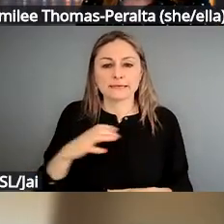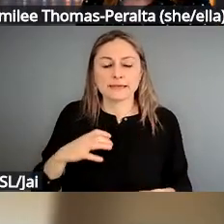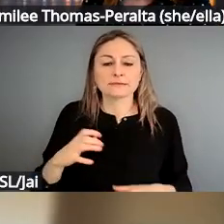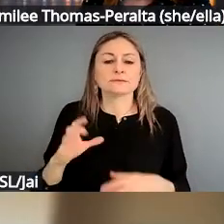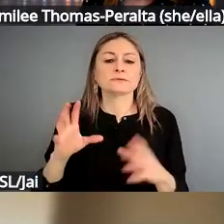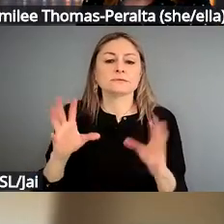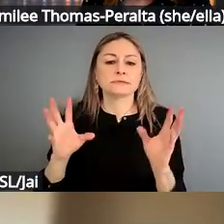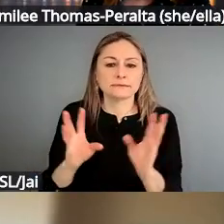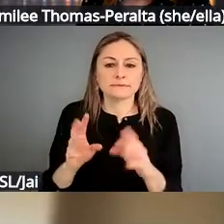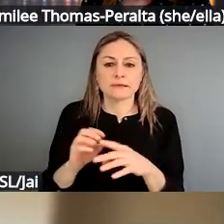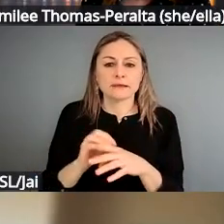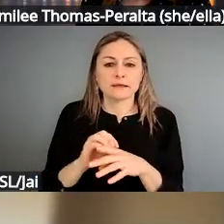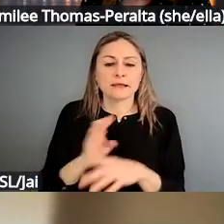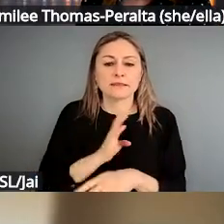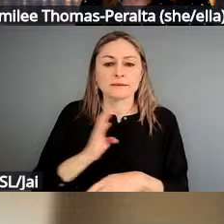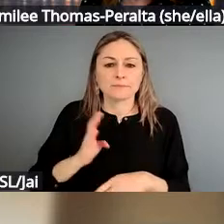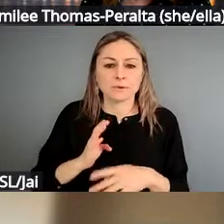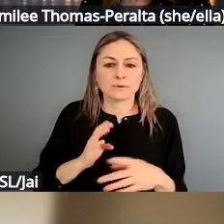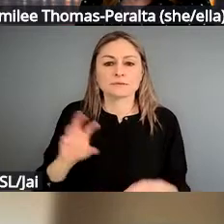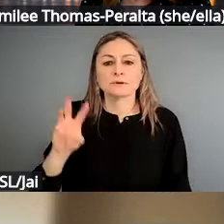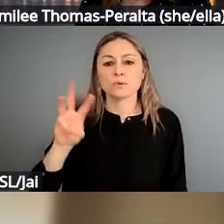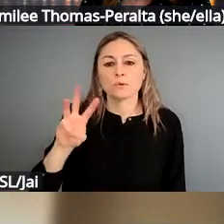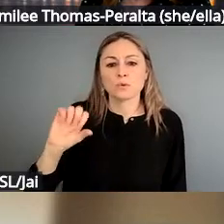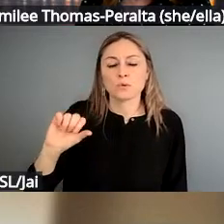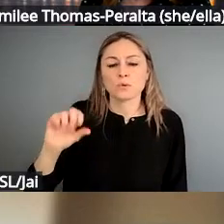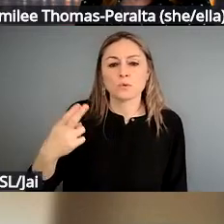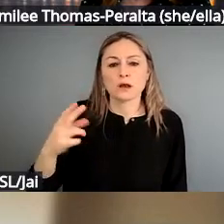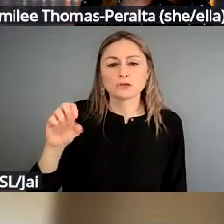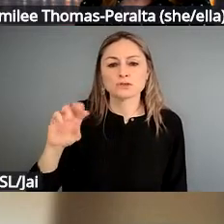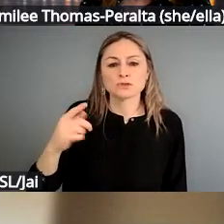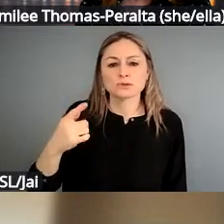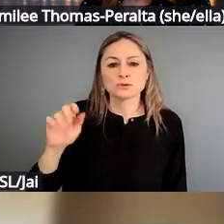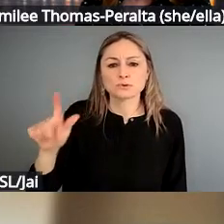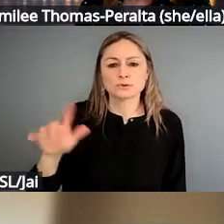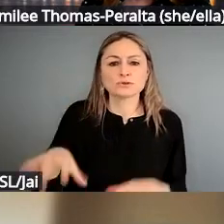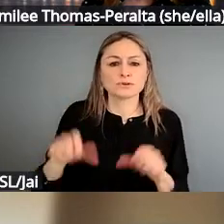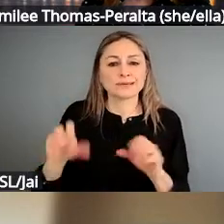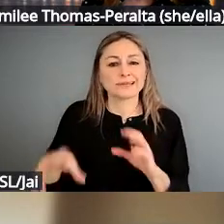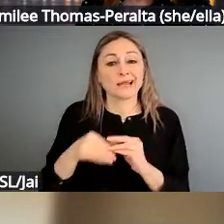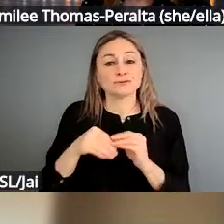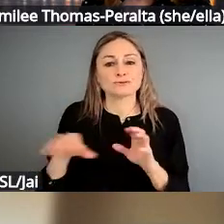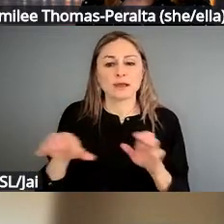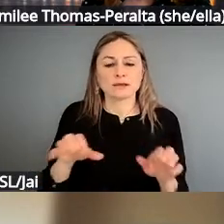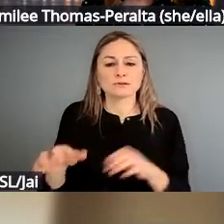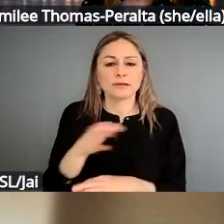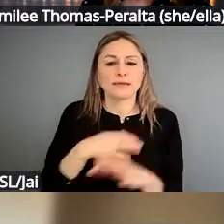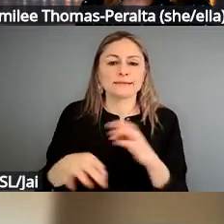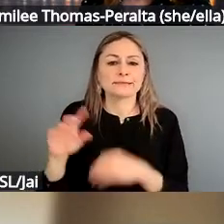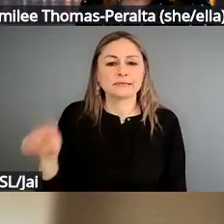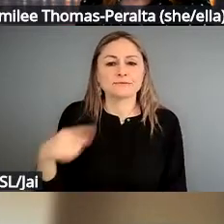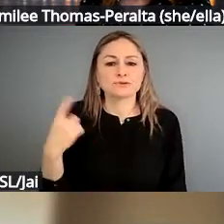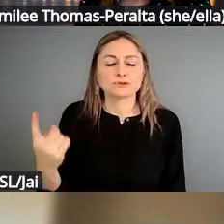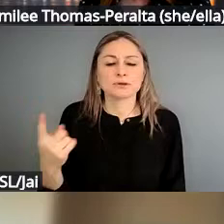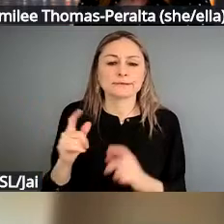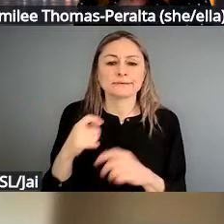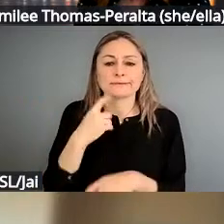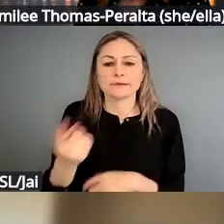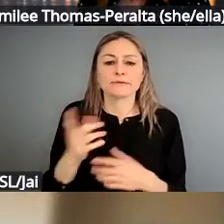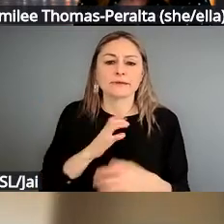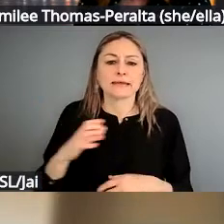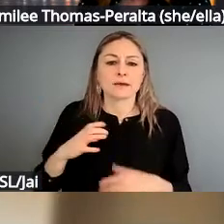board. Washougal, I think, took an extra action rather than just to give their